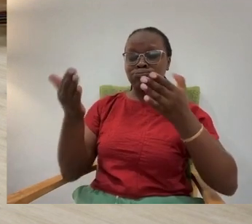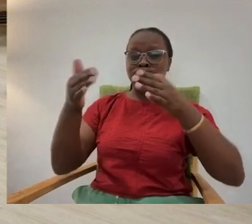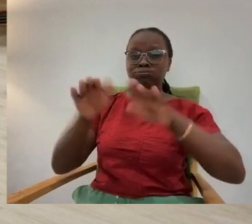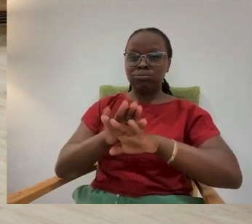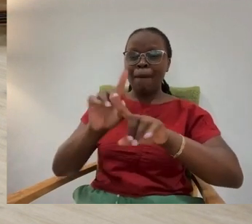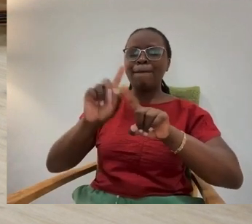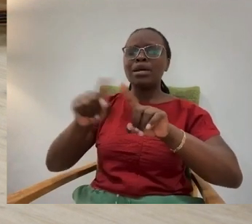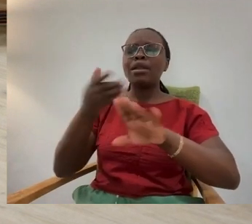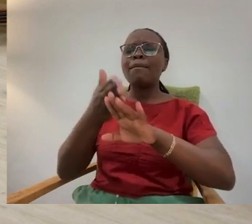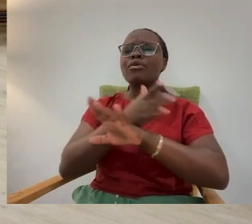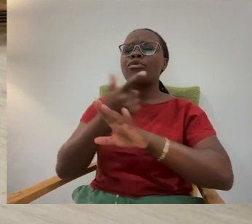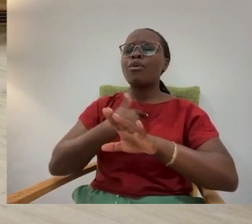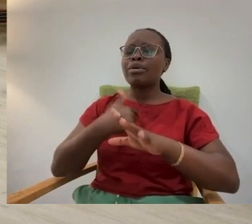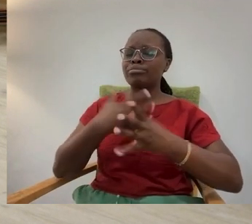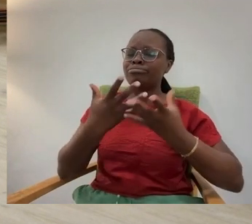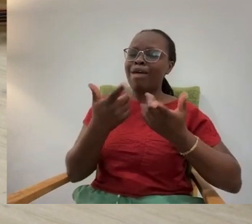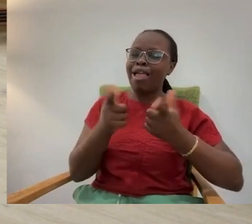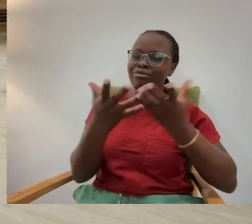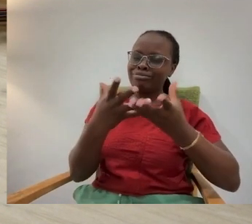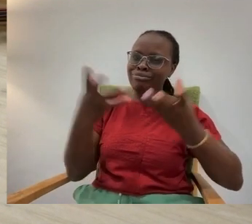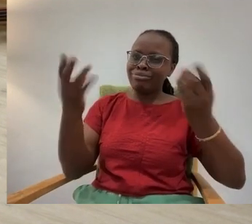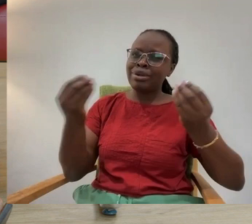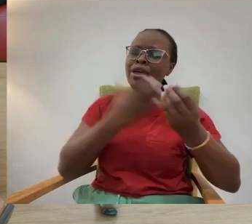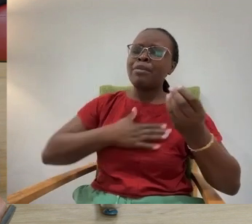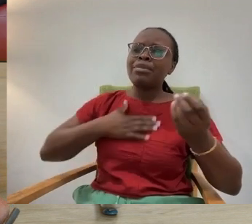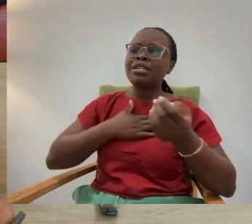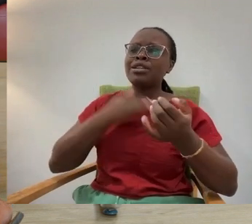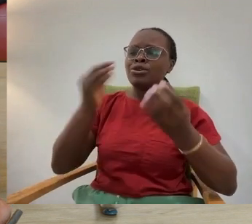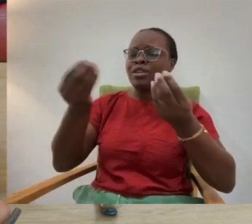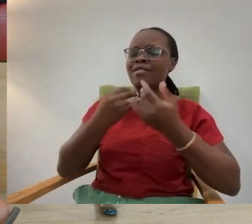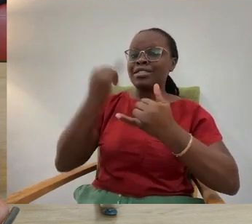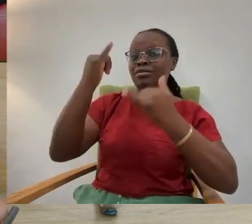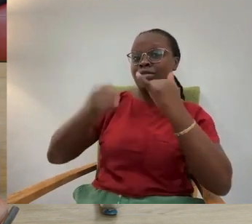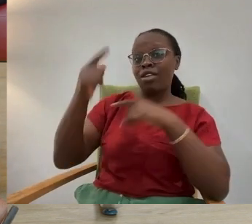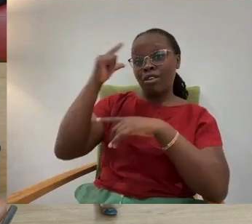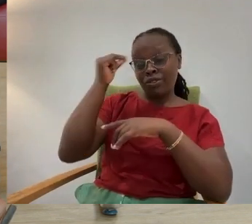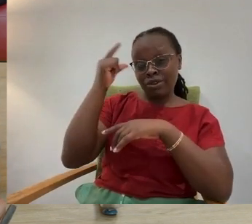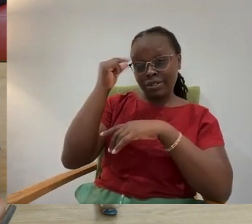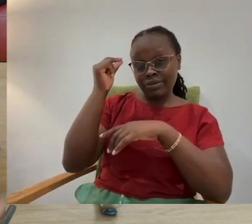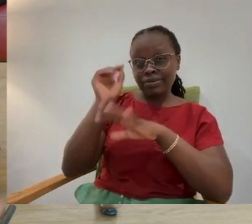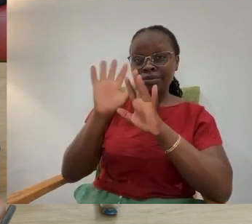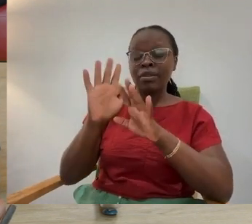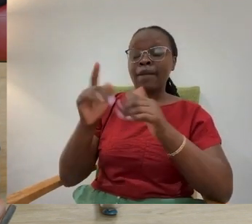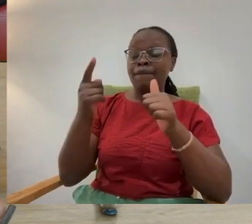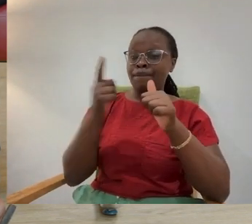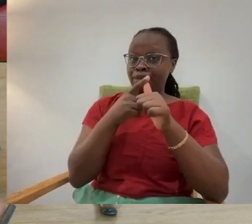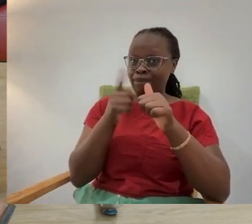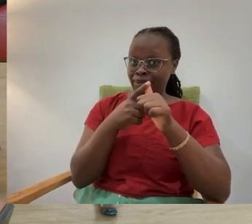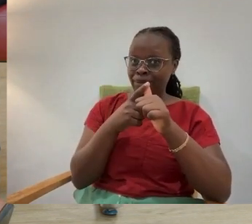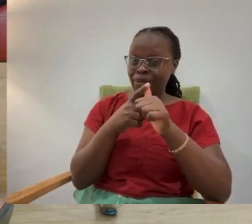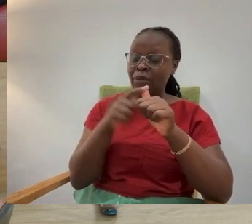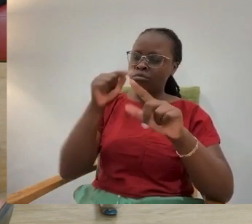in very, very brief, 10 seconds or so, you could just tell us maybe your closing thought. I think two small points that I